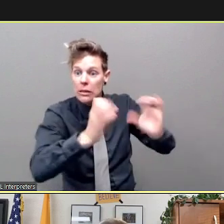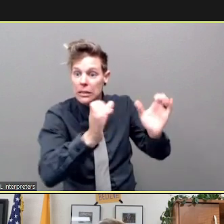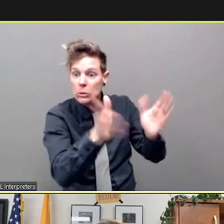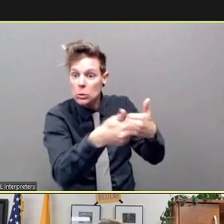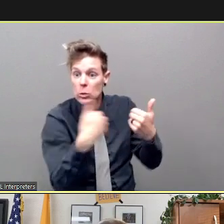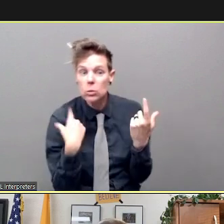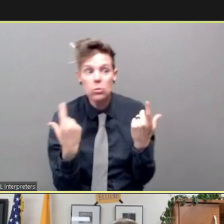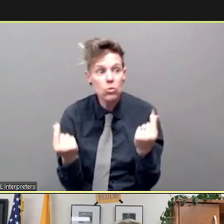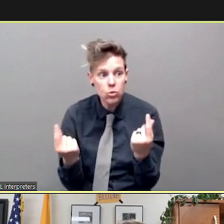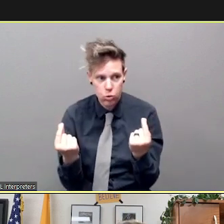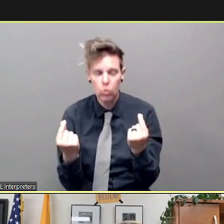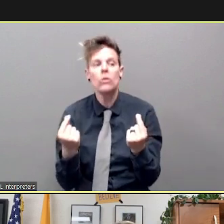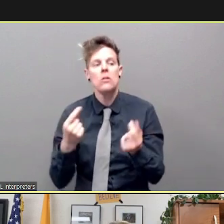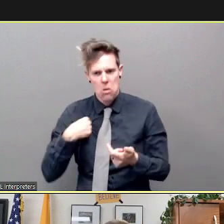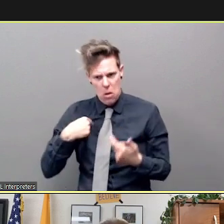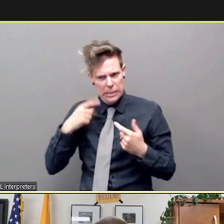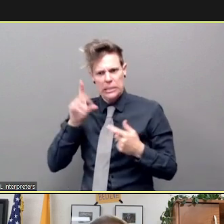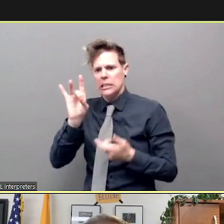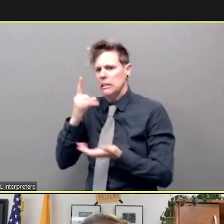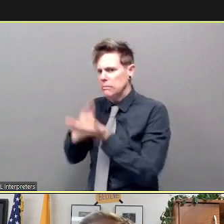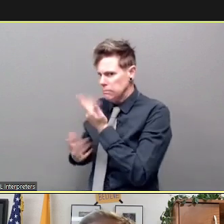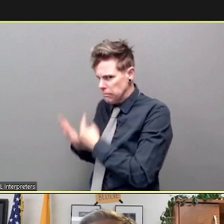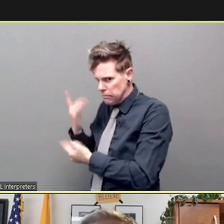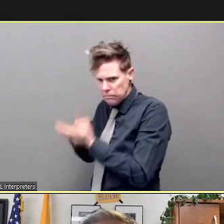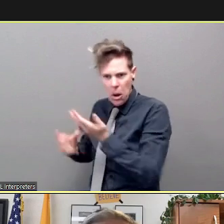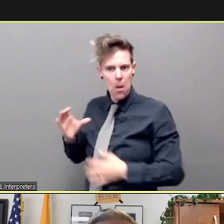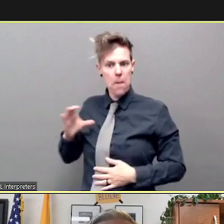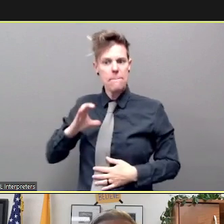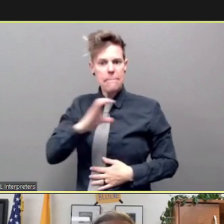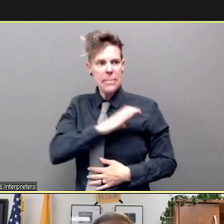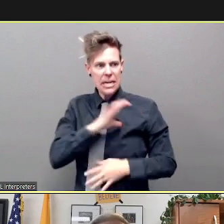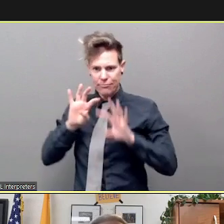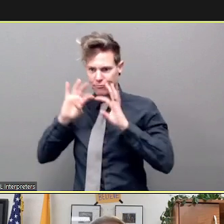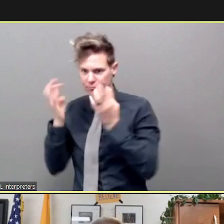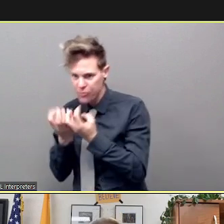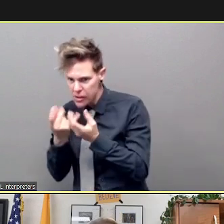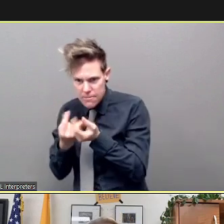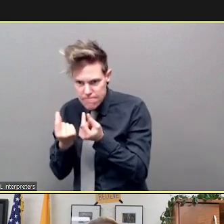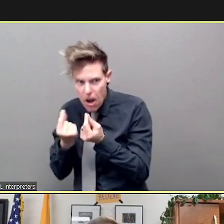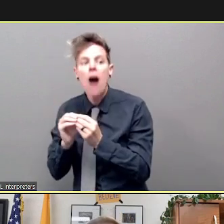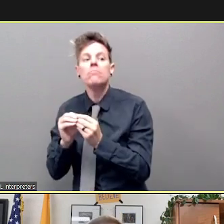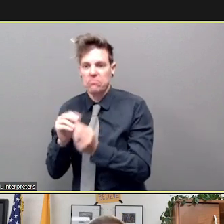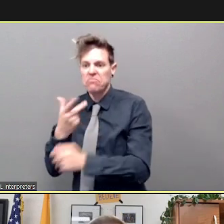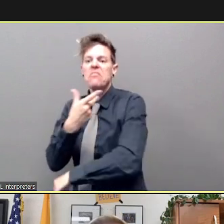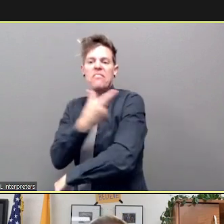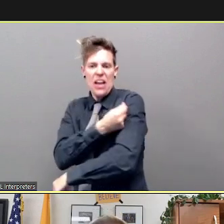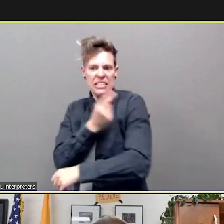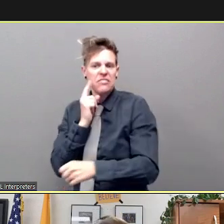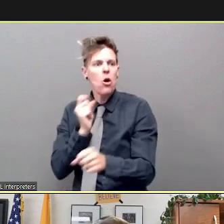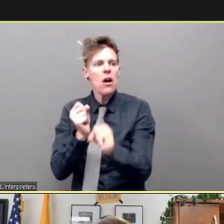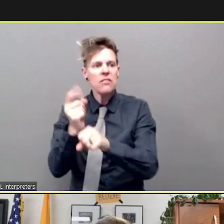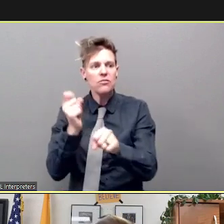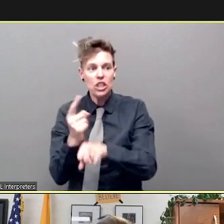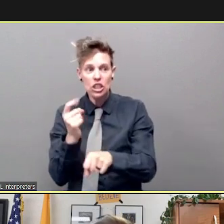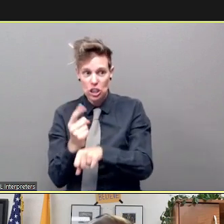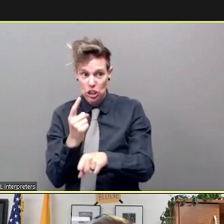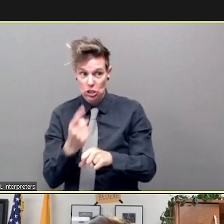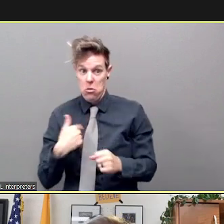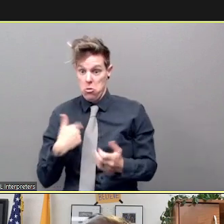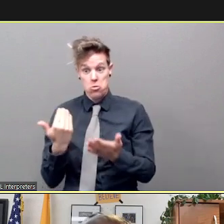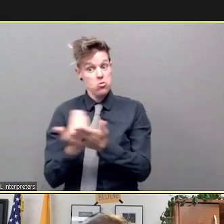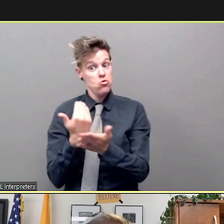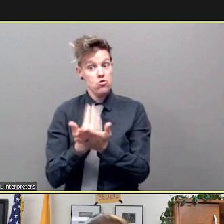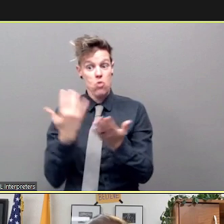and sort of talk and debate, and that's available online. The new recommendations. There were no real